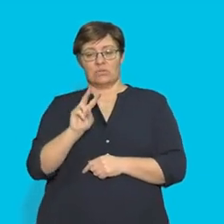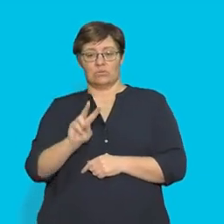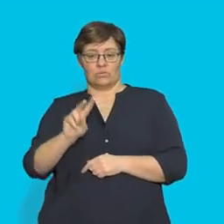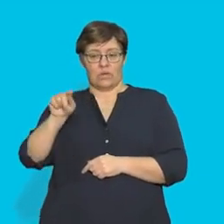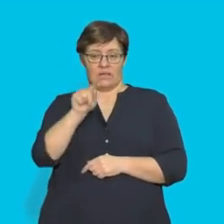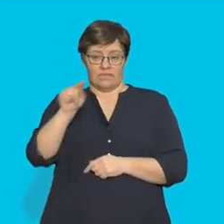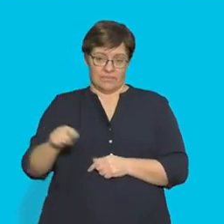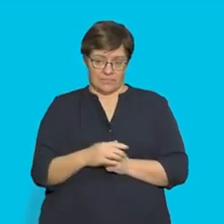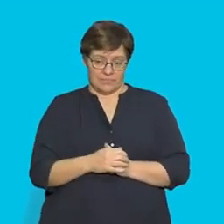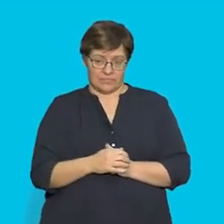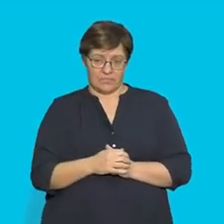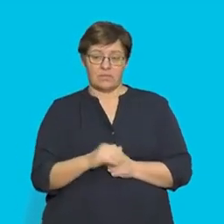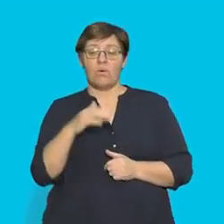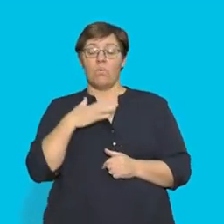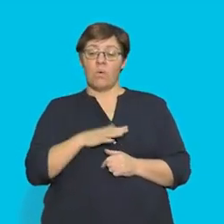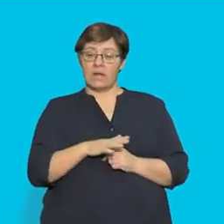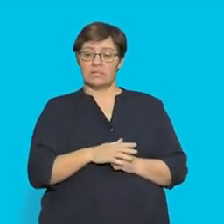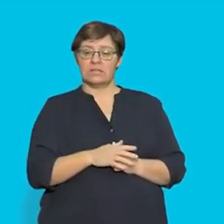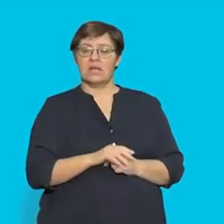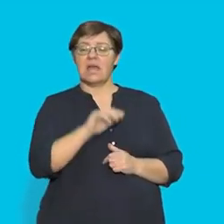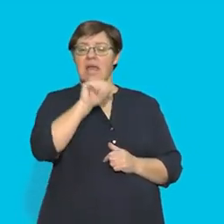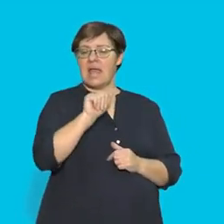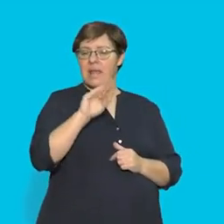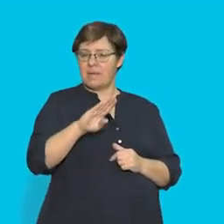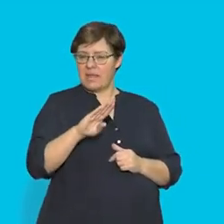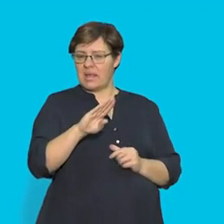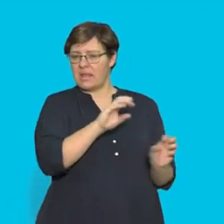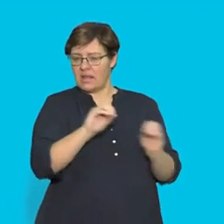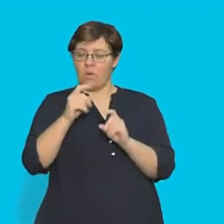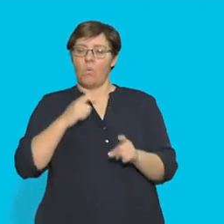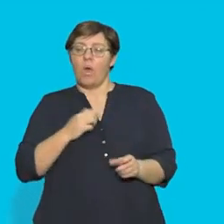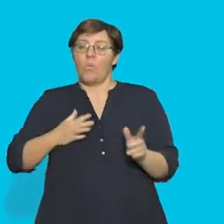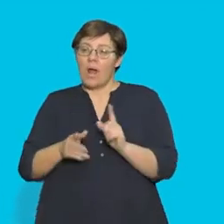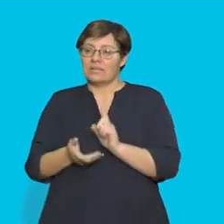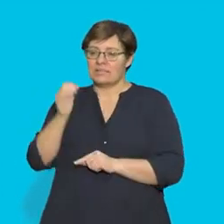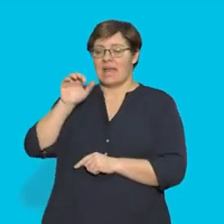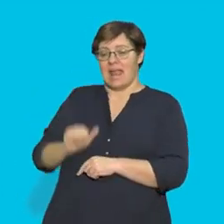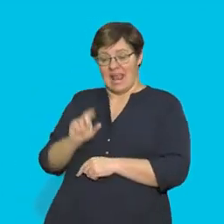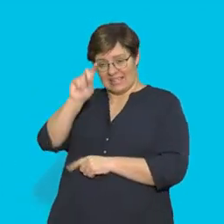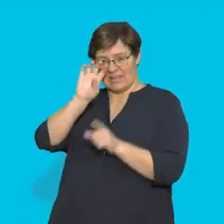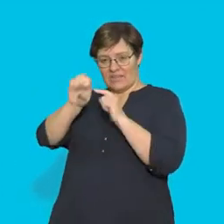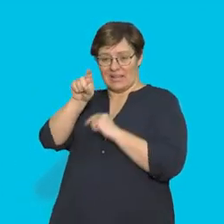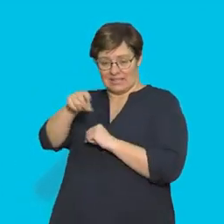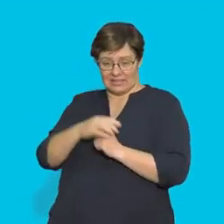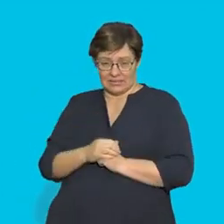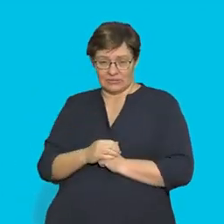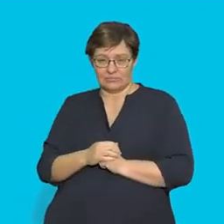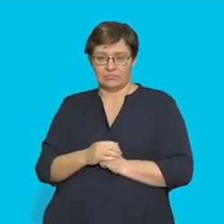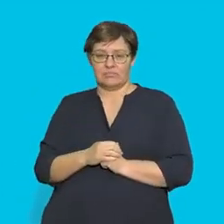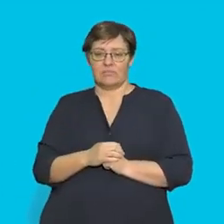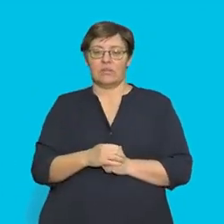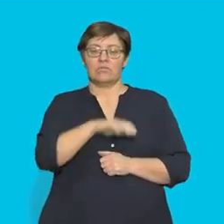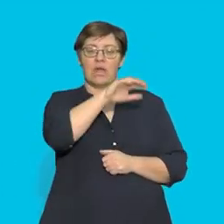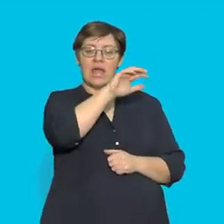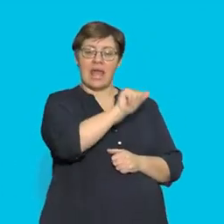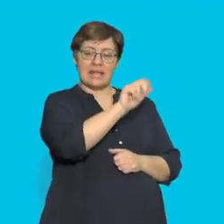Now remember, we started off where we wanted to substitute AB to find AD. So let's go back to where we started